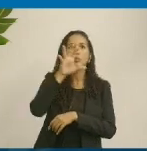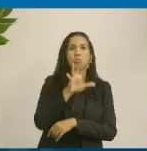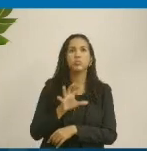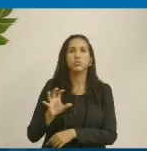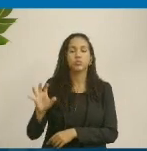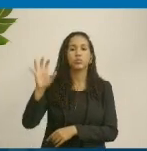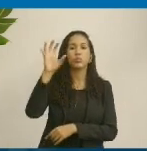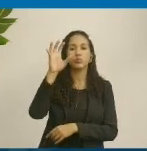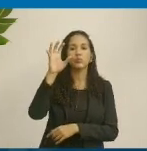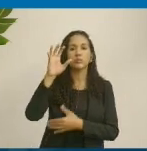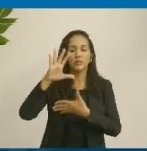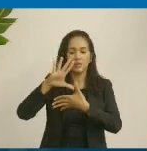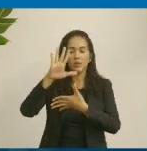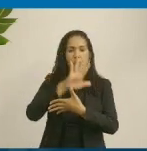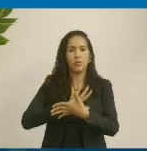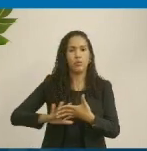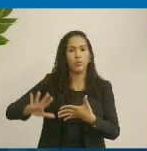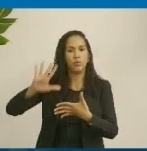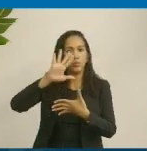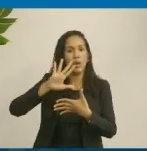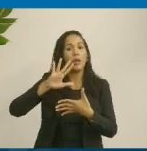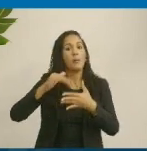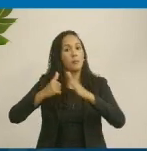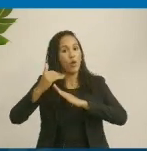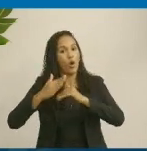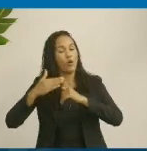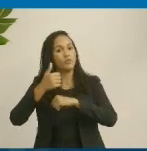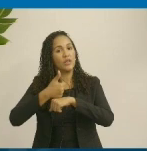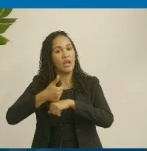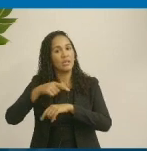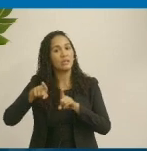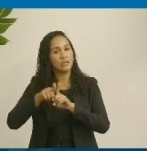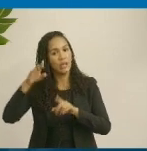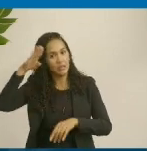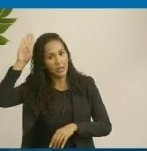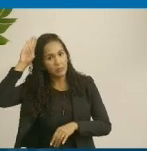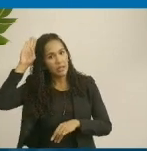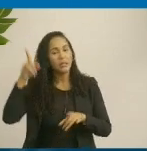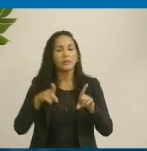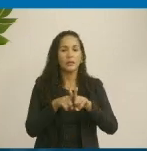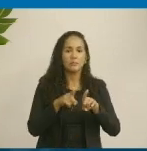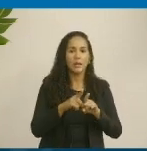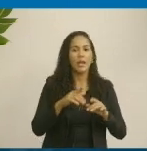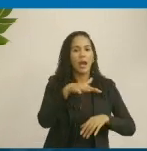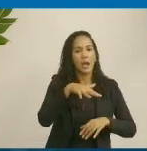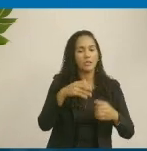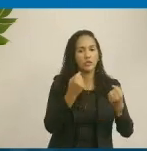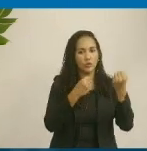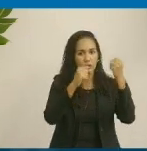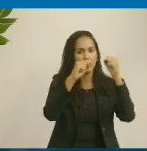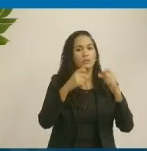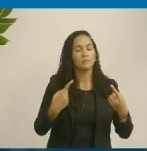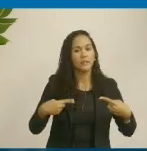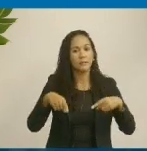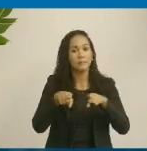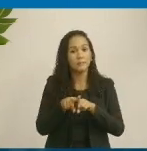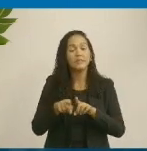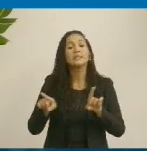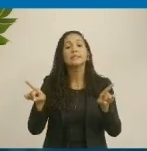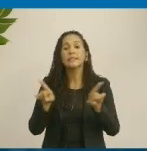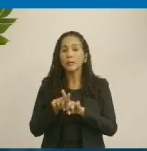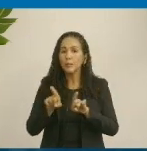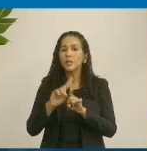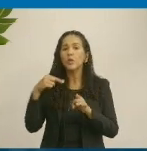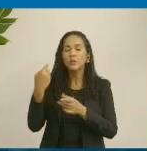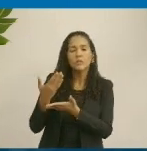four continents. And second, we had to increase the knowledge of INTS, because this was really something that was missing. People